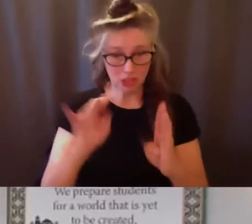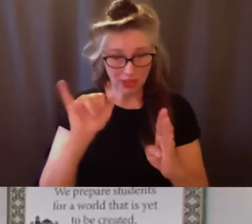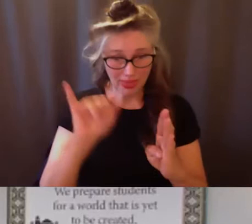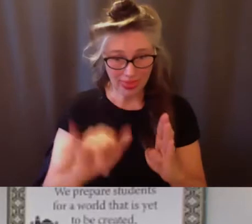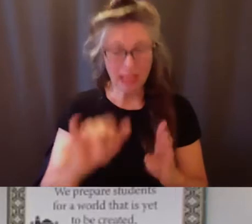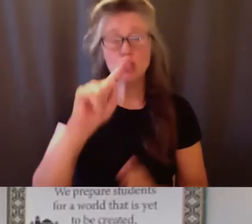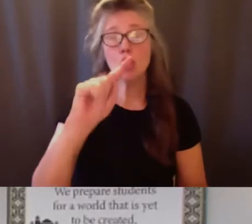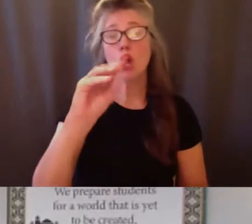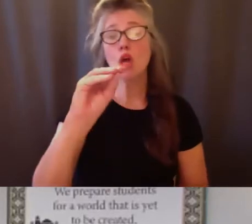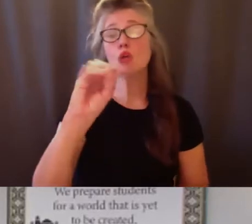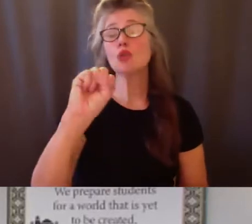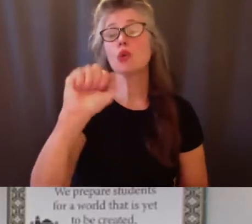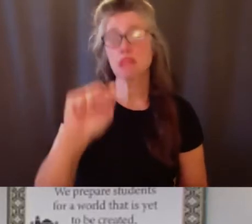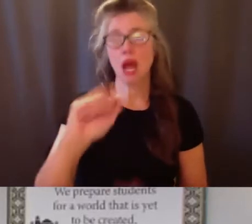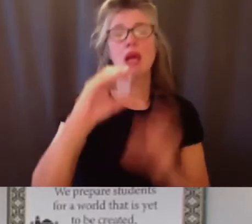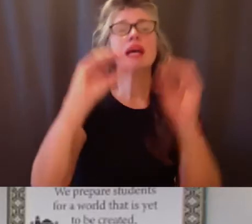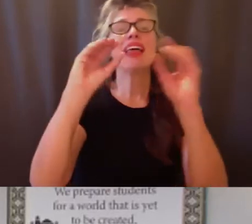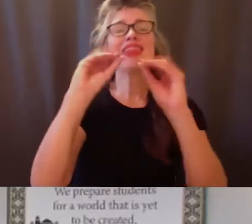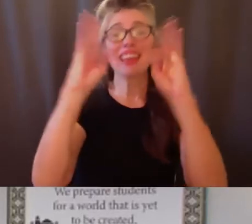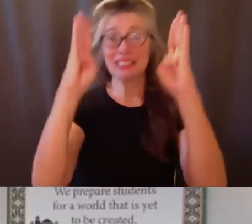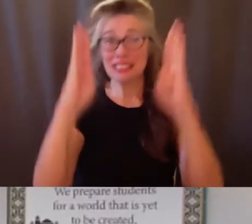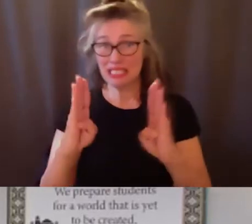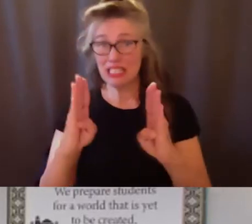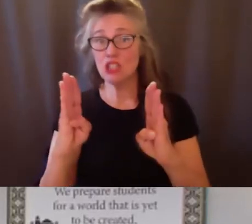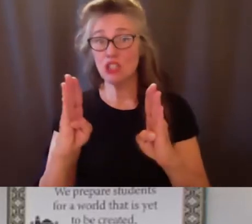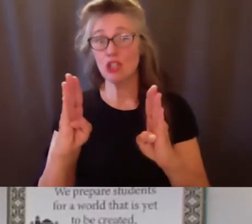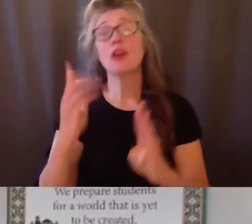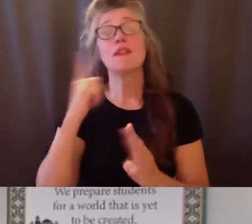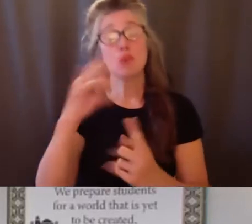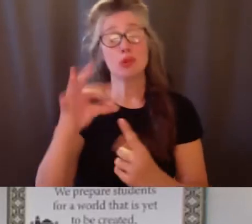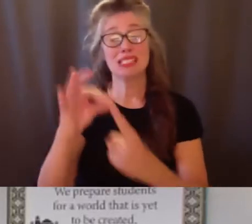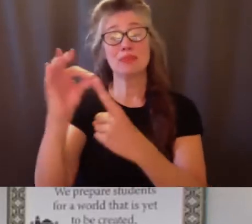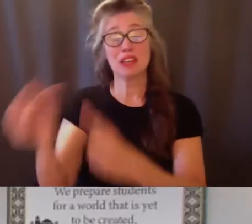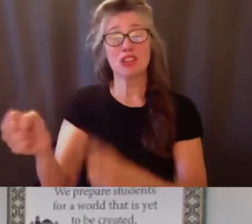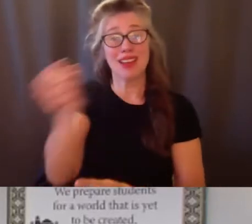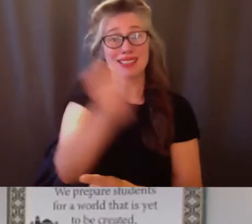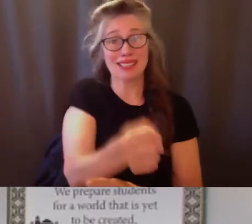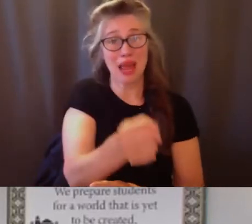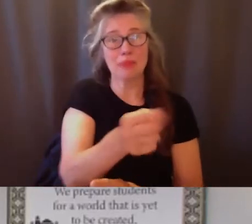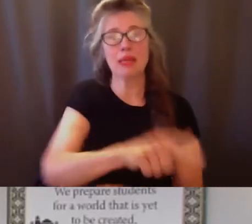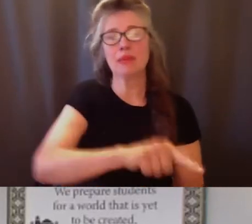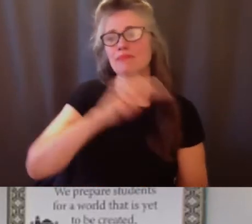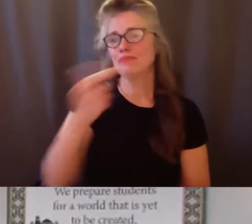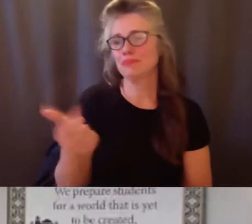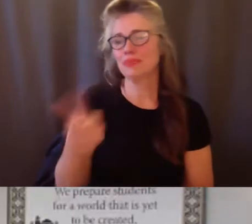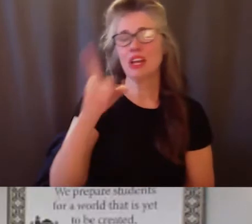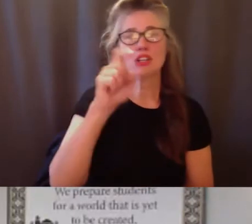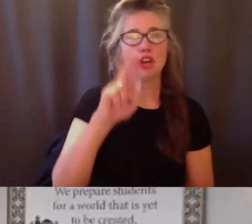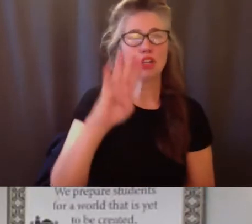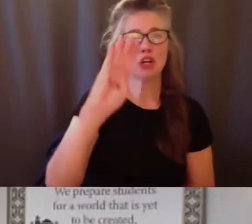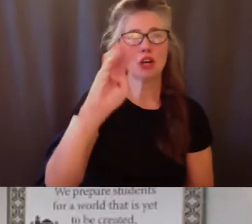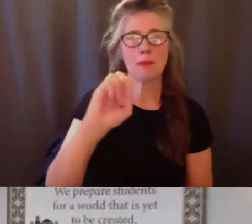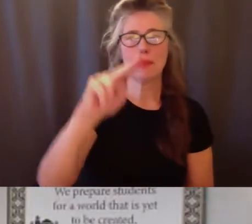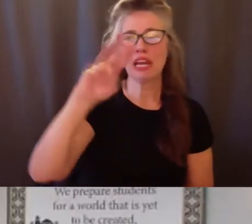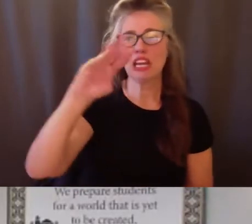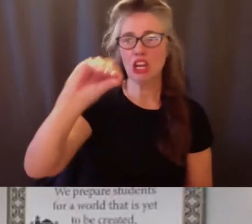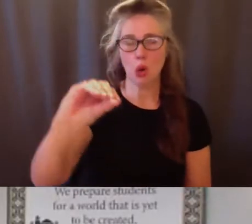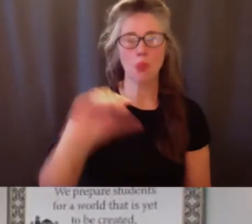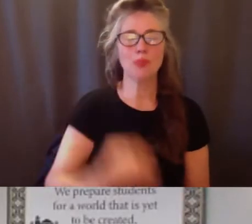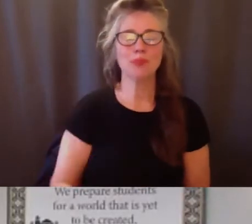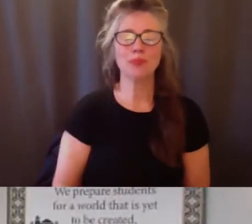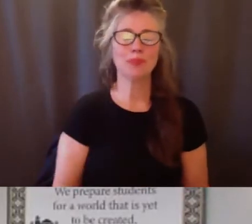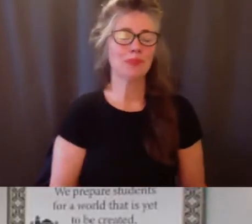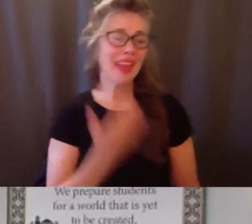TOSA, Teacher on Special Assignment. For this item, I also will turn it over to Dr. Becchio. Thank you very much. And